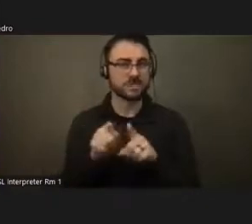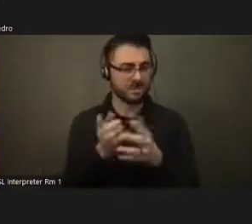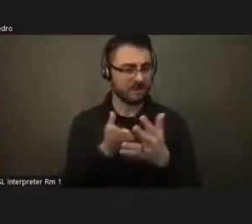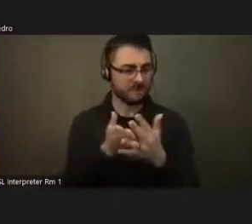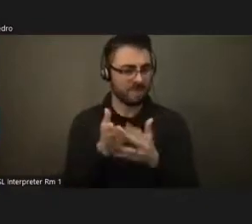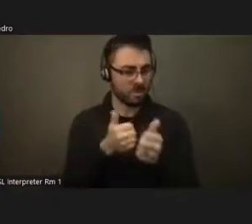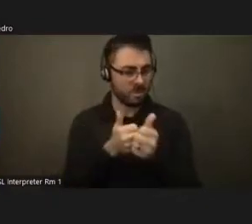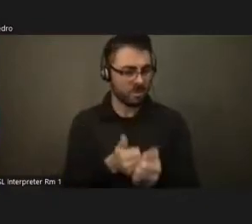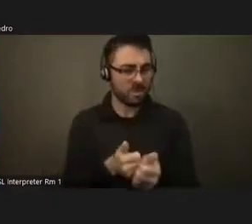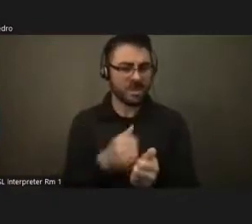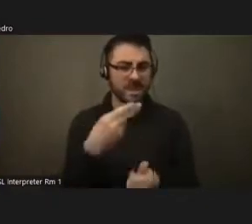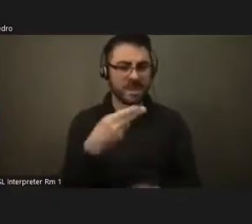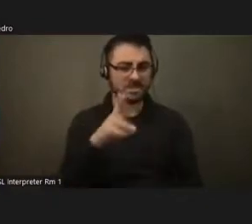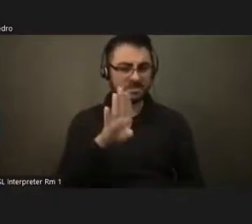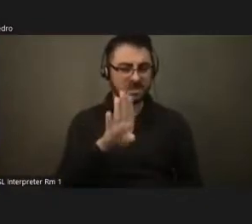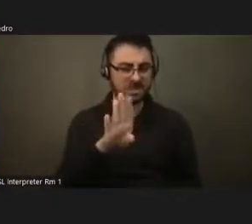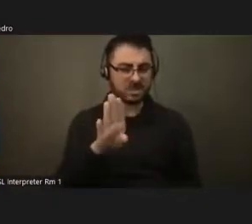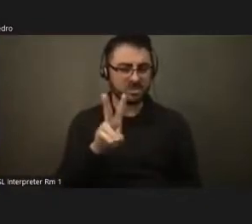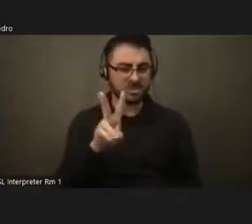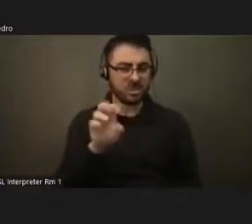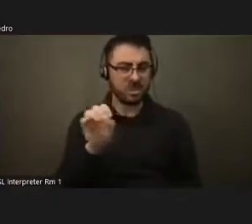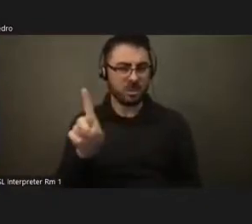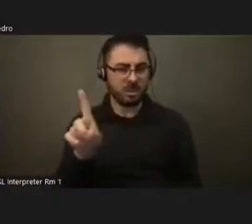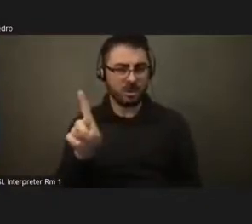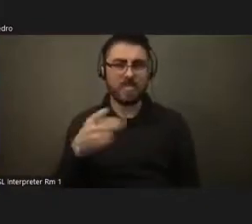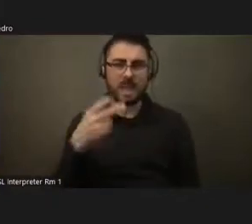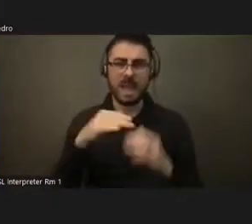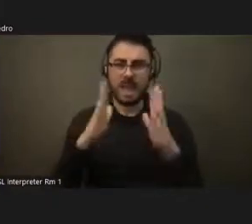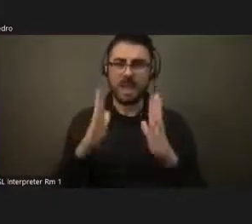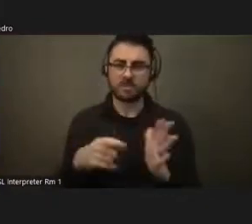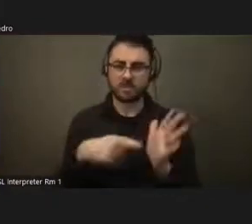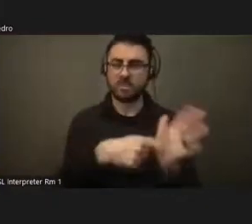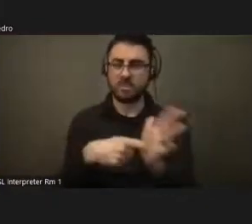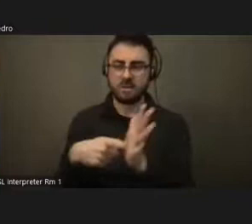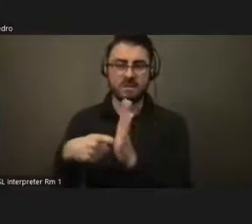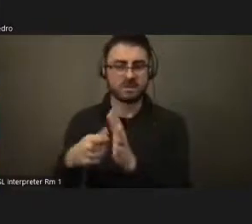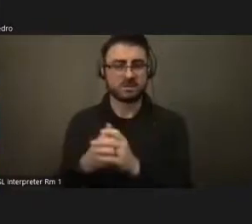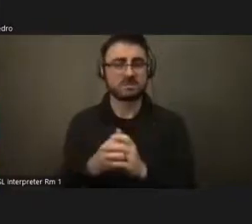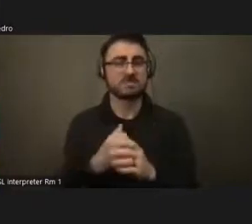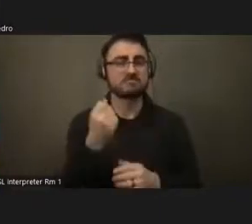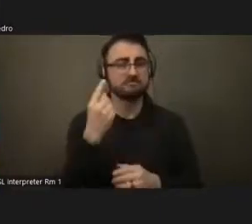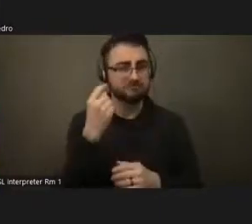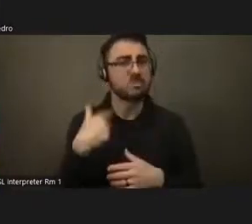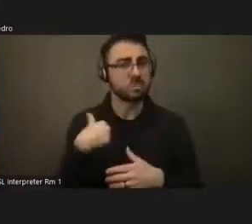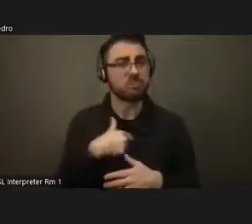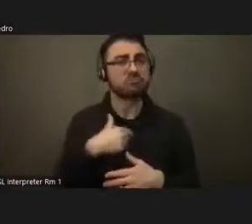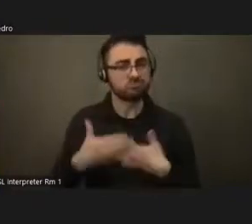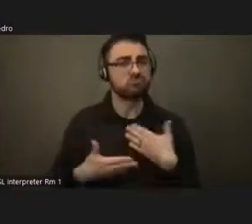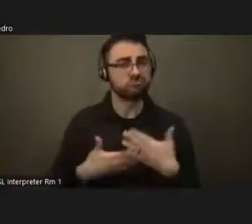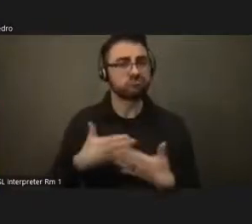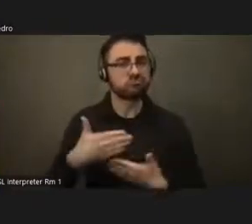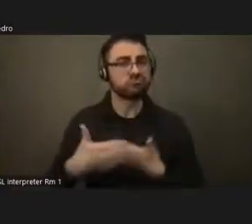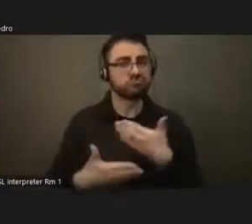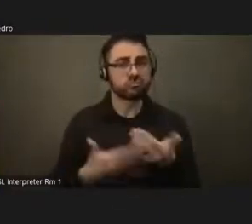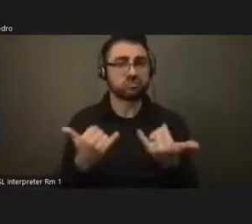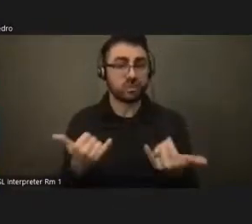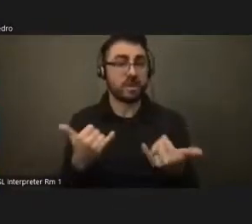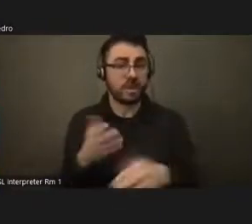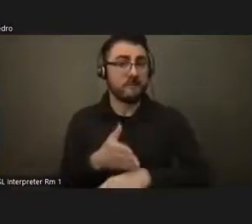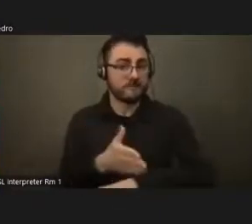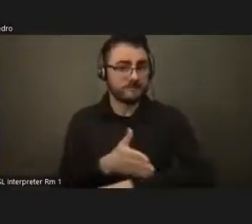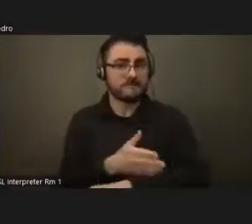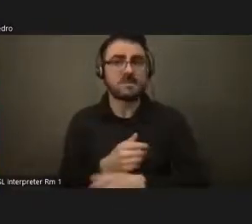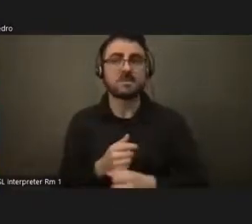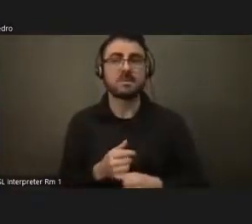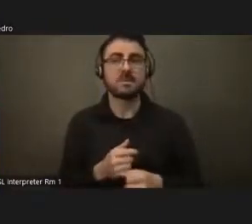2001, the middle housing requirements. So we are making some progress, just like with that version